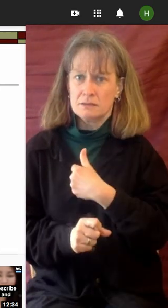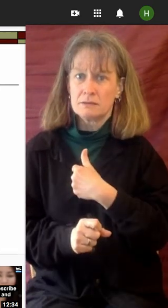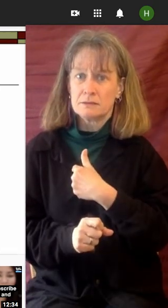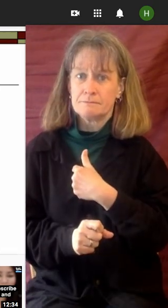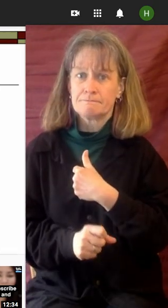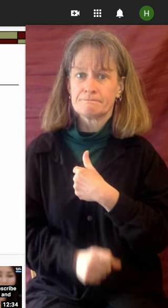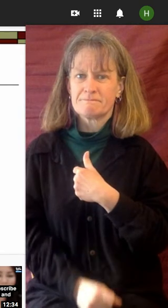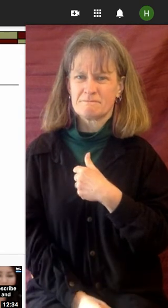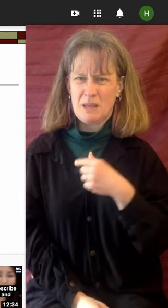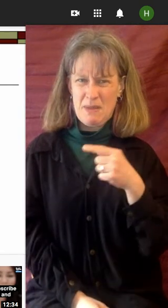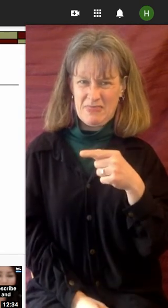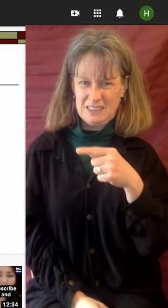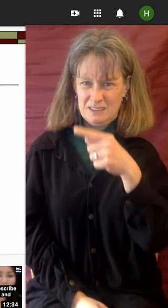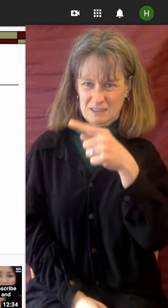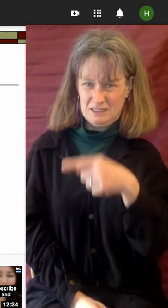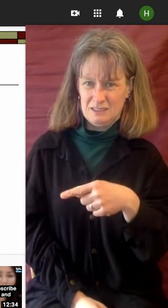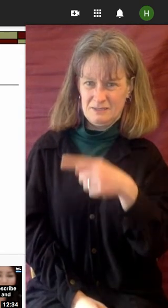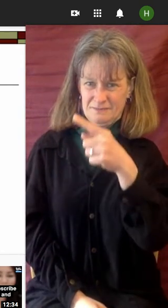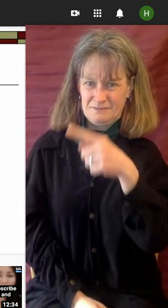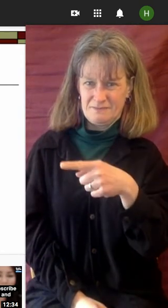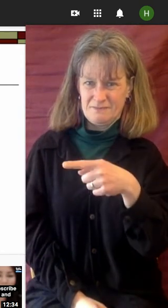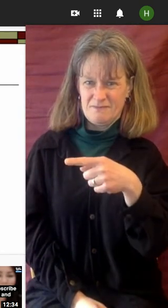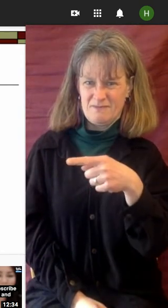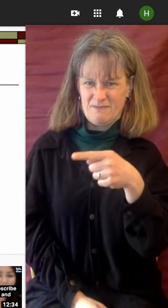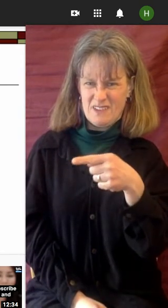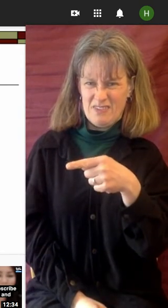of the whole point, the